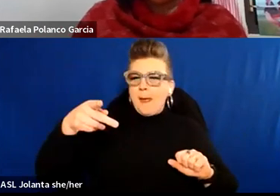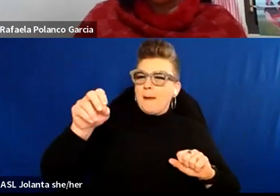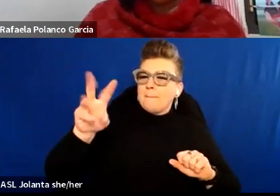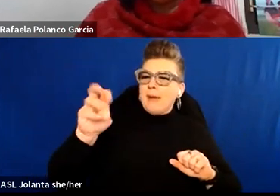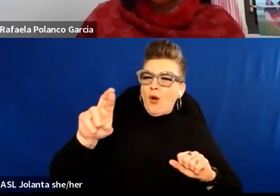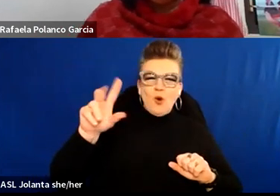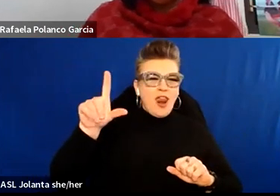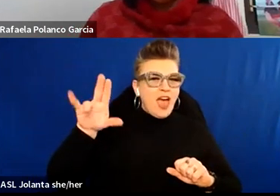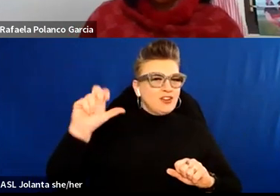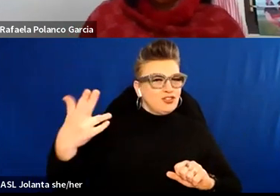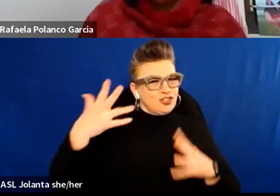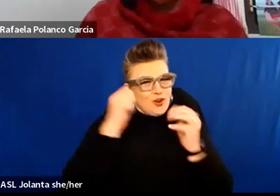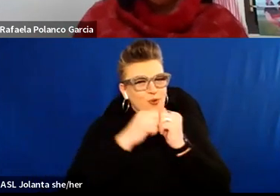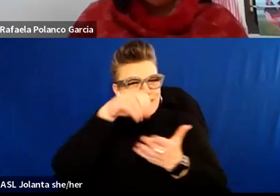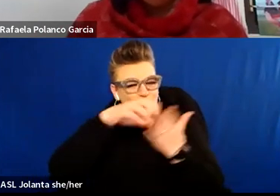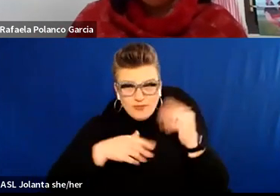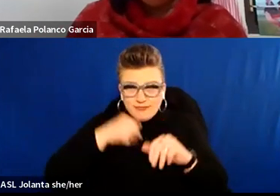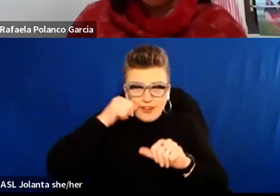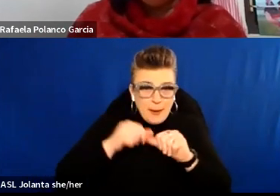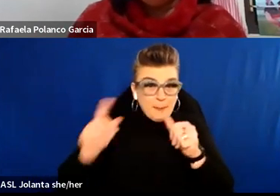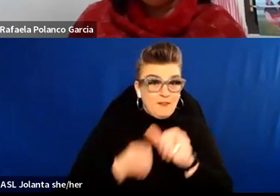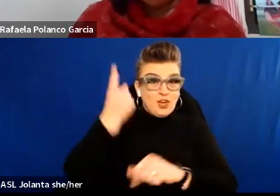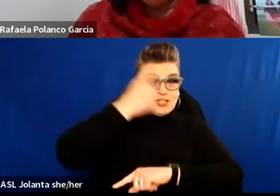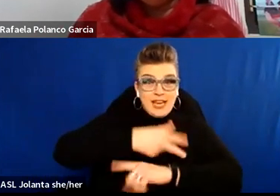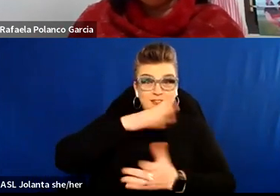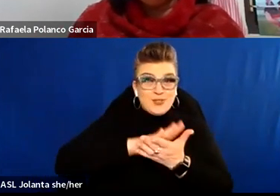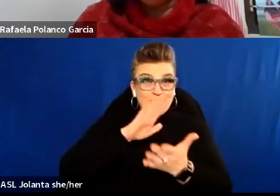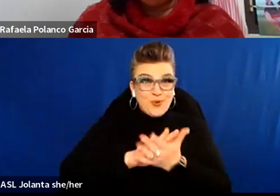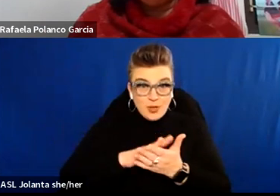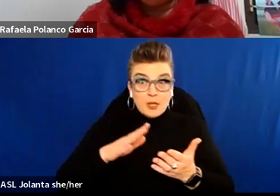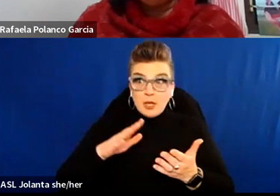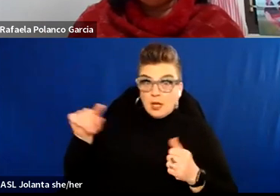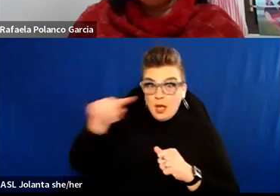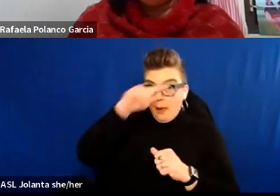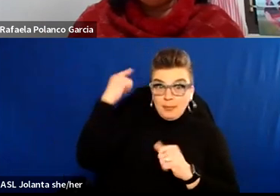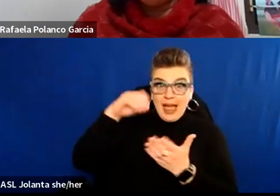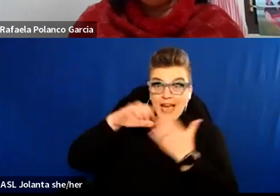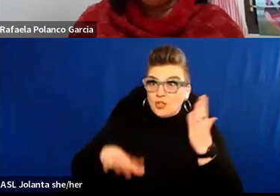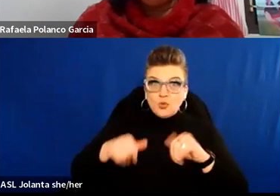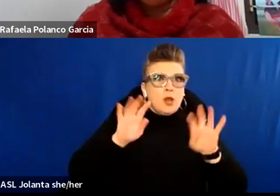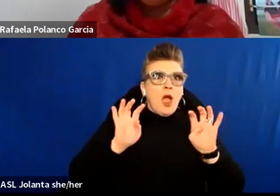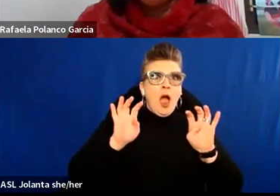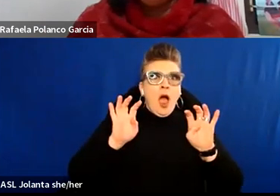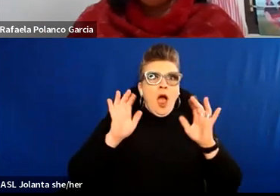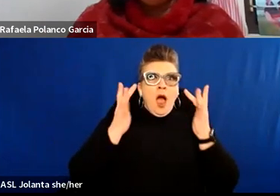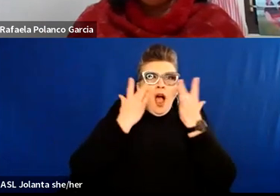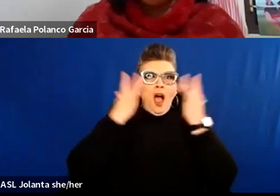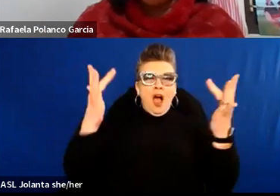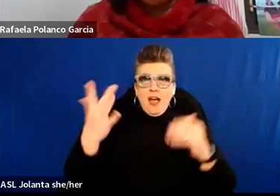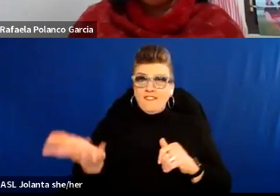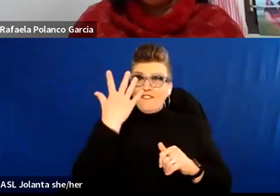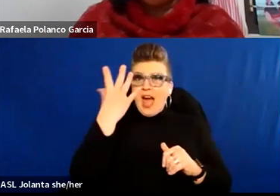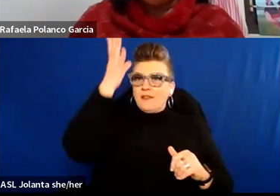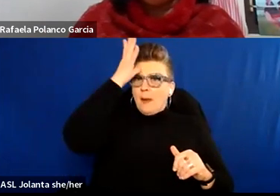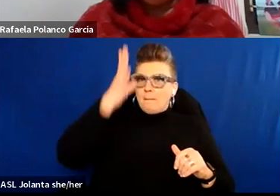how when on the first day of school students eyes lit up with excitement as five black males dressed in meticulously tailored